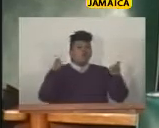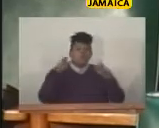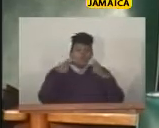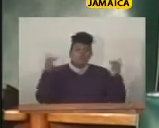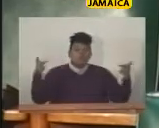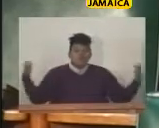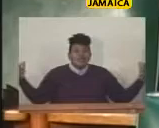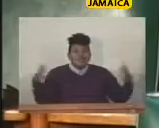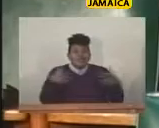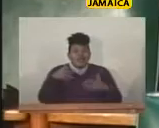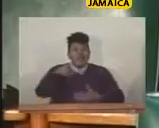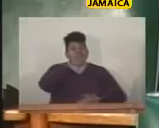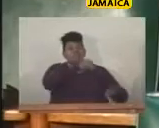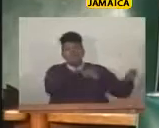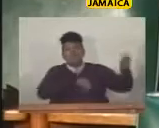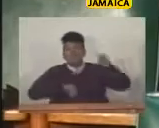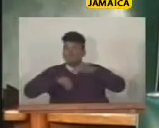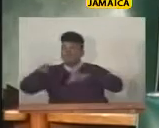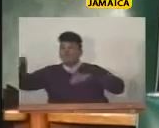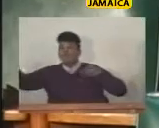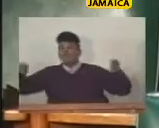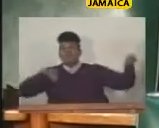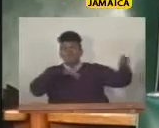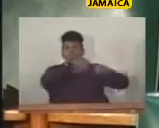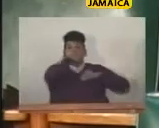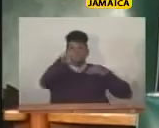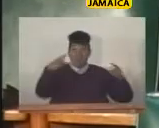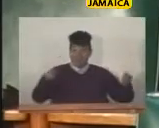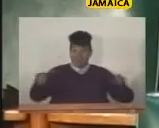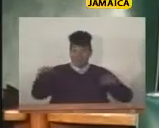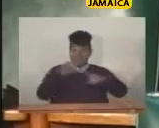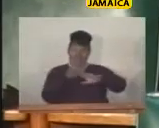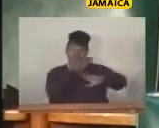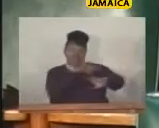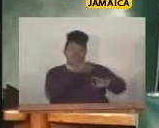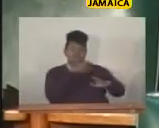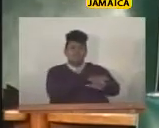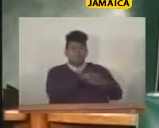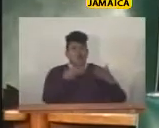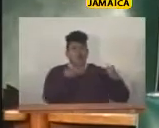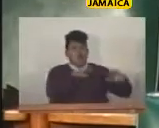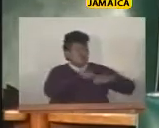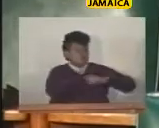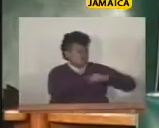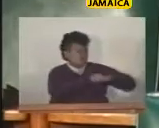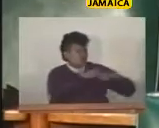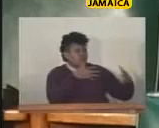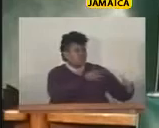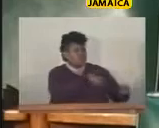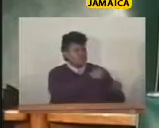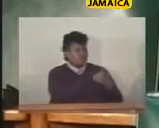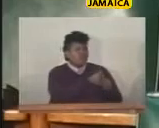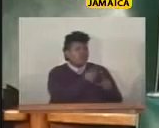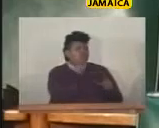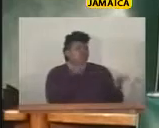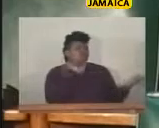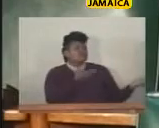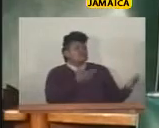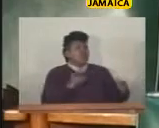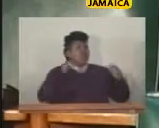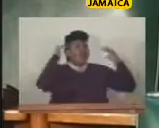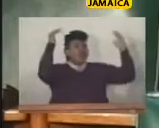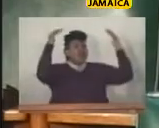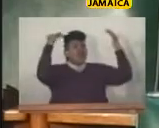gatherings and movement. These enhanced powers, Mr. President, allow the security forces to bring high levels